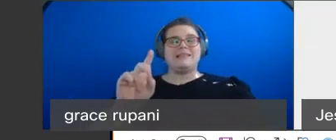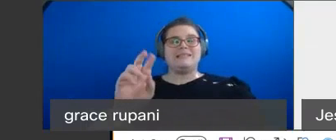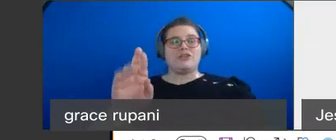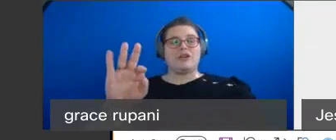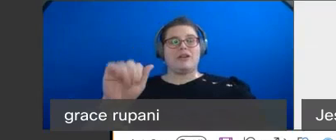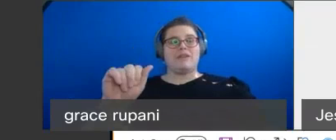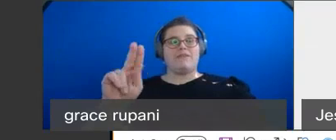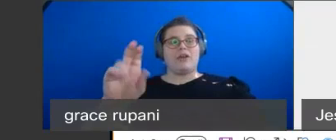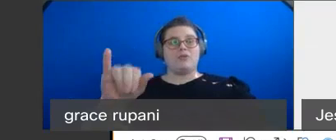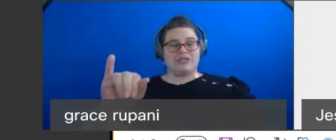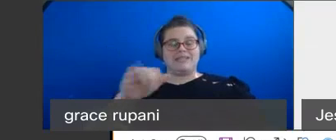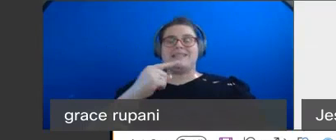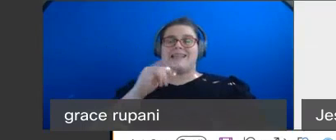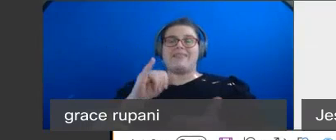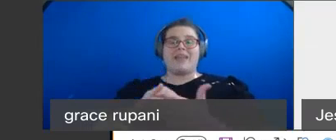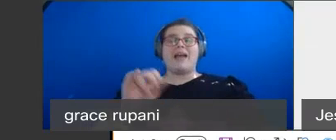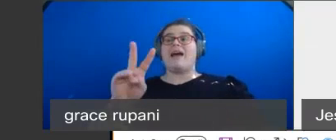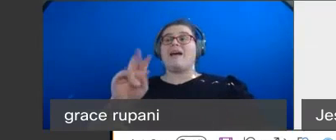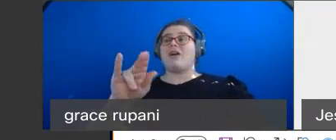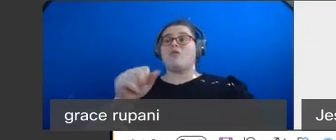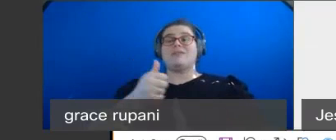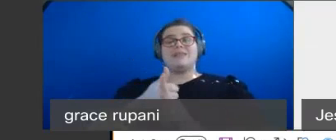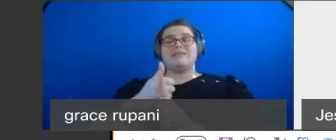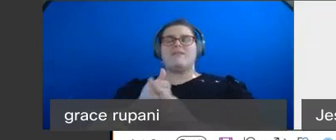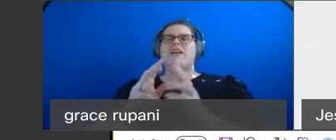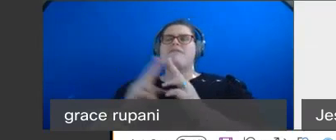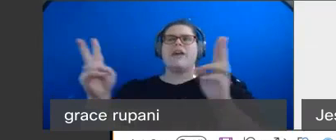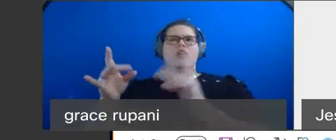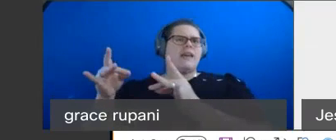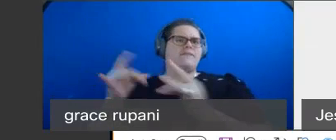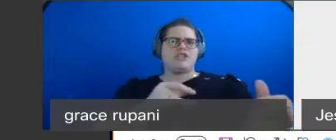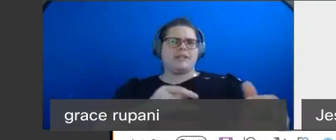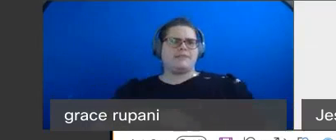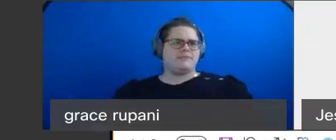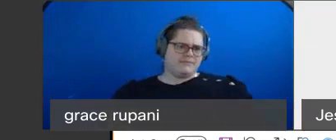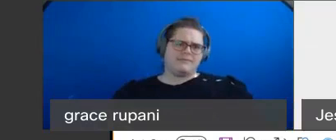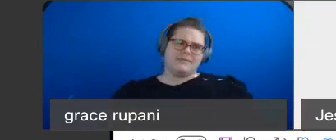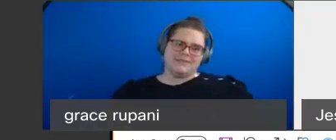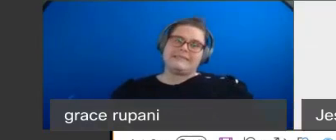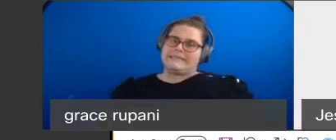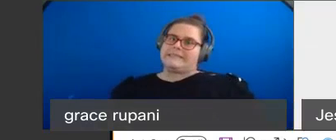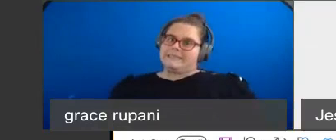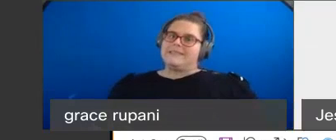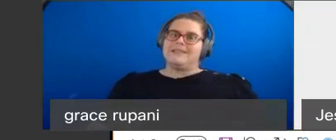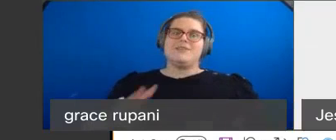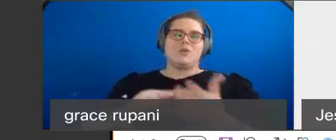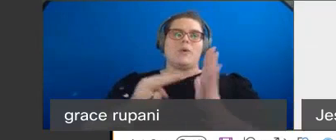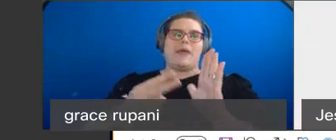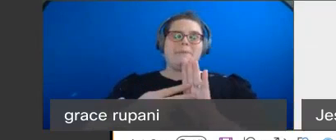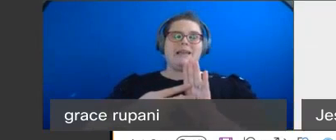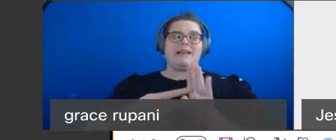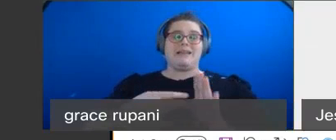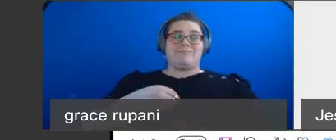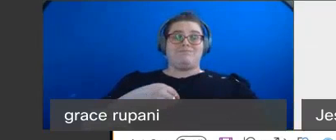a very efficient virus. The transmission of this thing seems to be a very